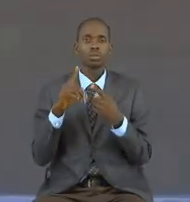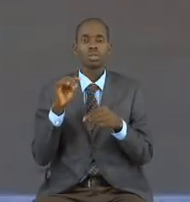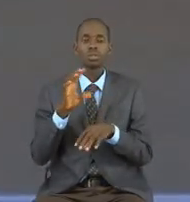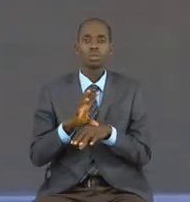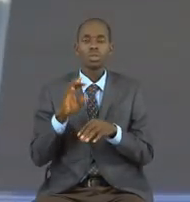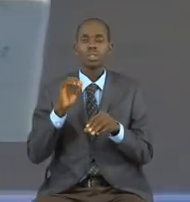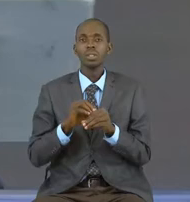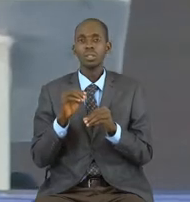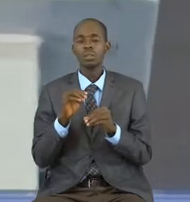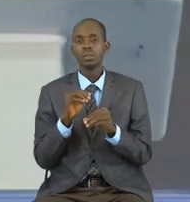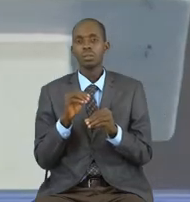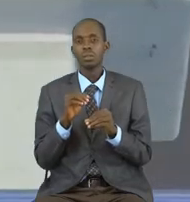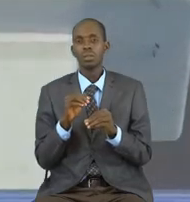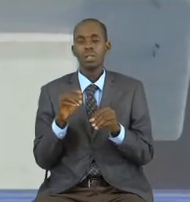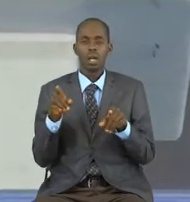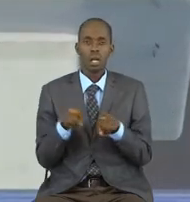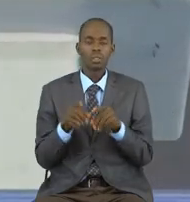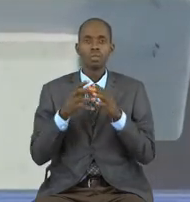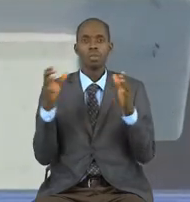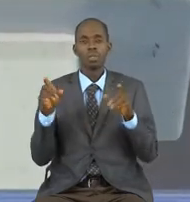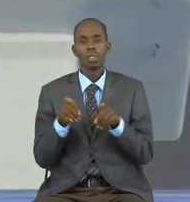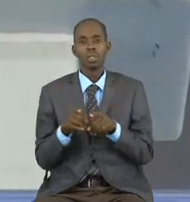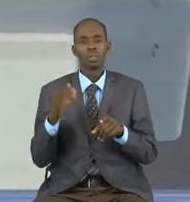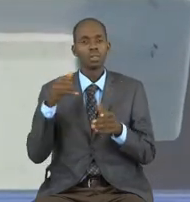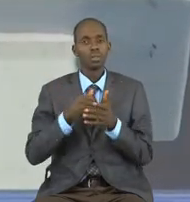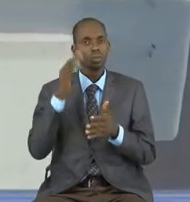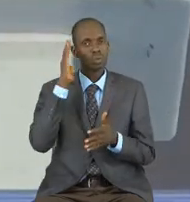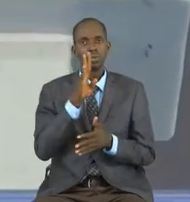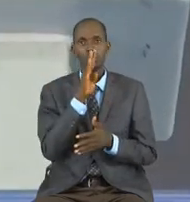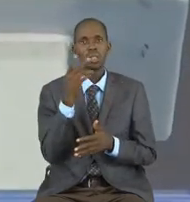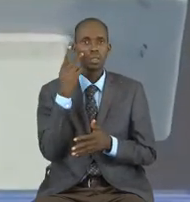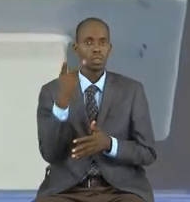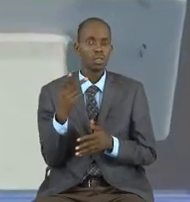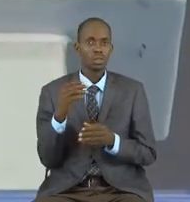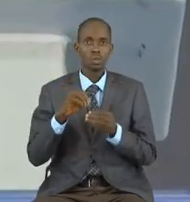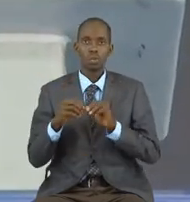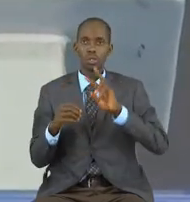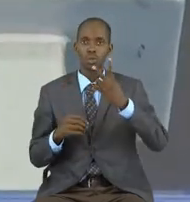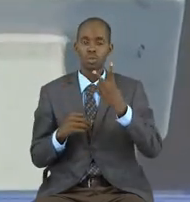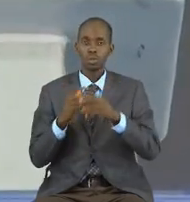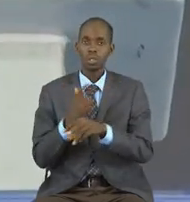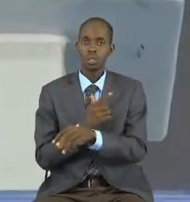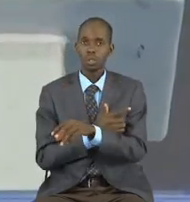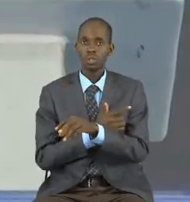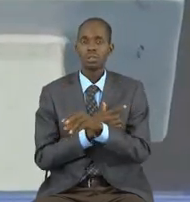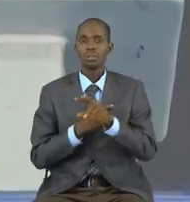as shall be saved. Let's come to number two. Number two here, angels'